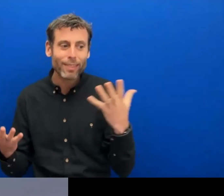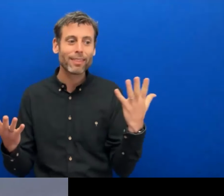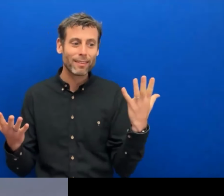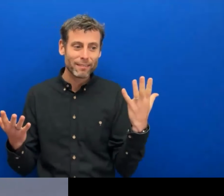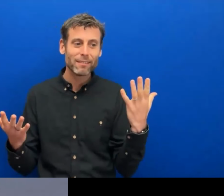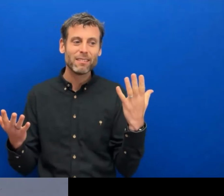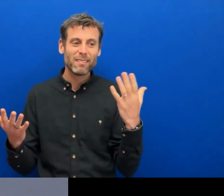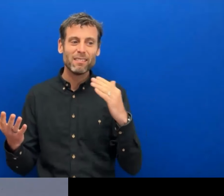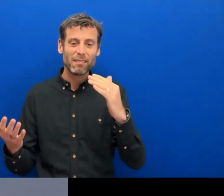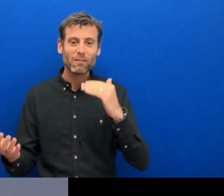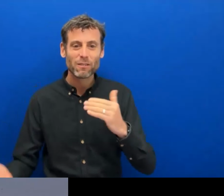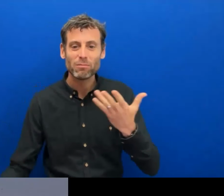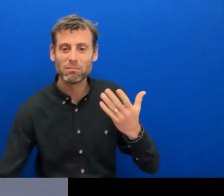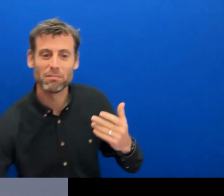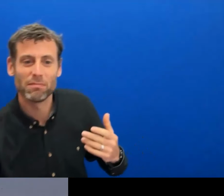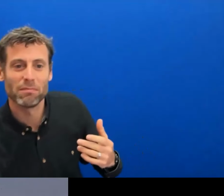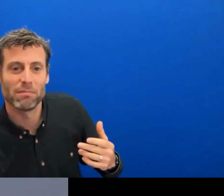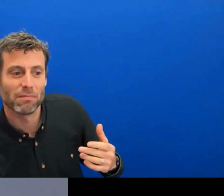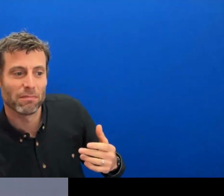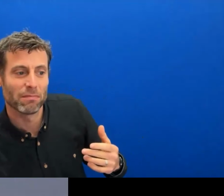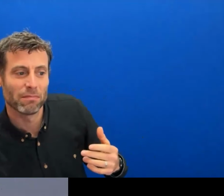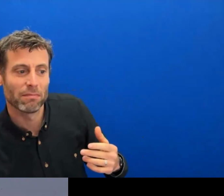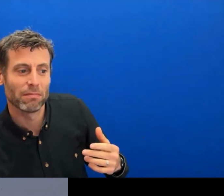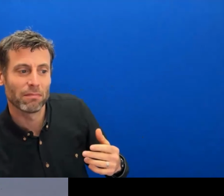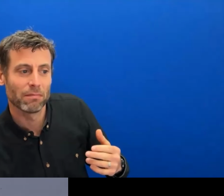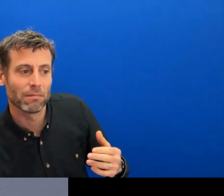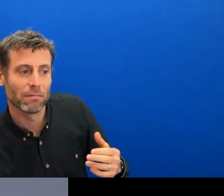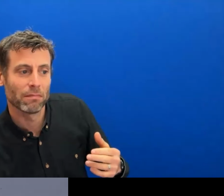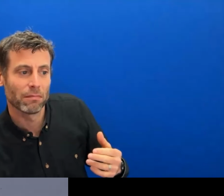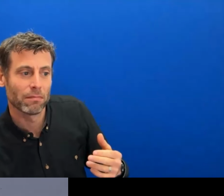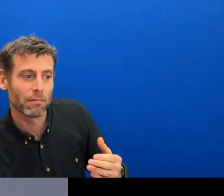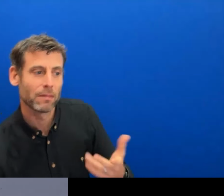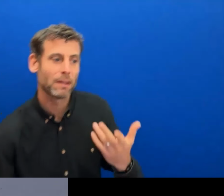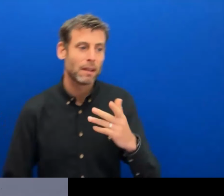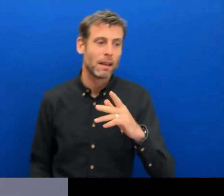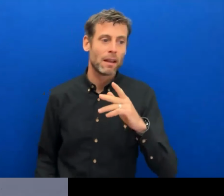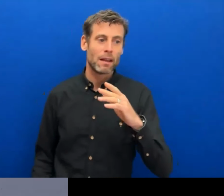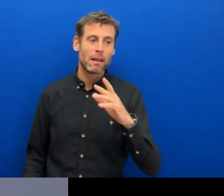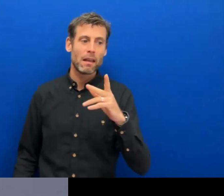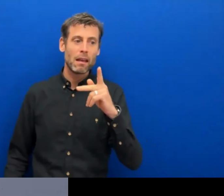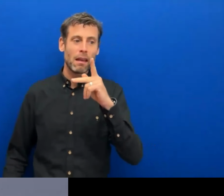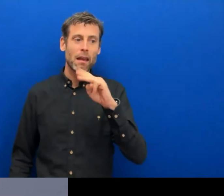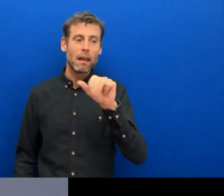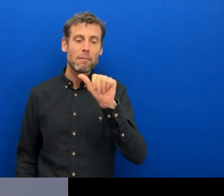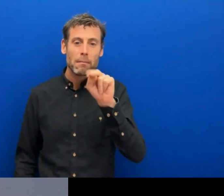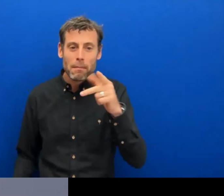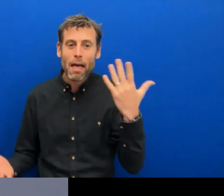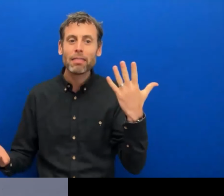So does anybody have any questions? Or is anybody monitoring the chat, just in case there are